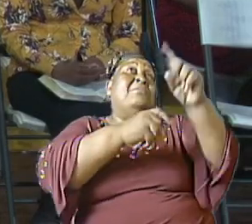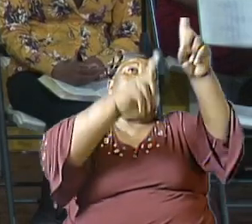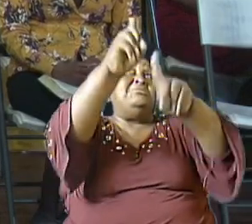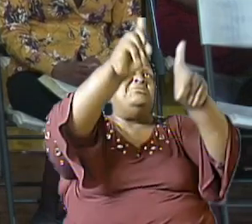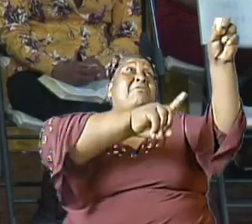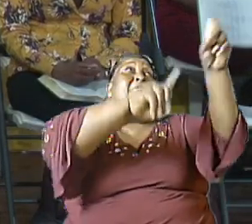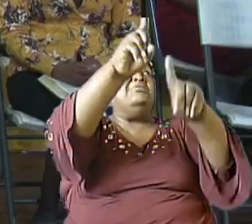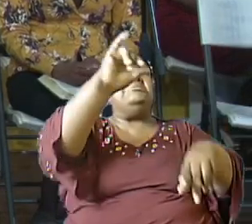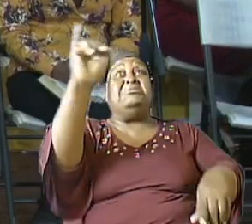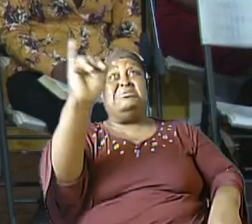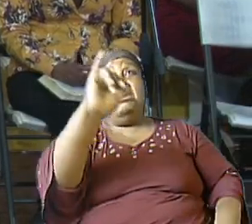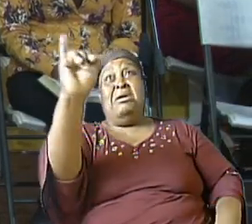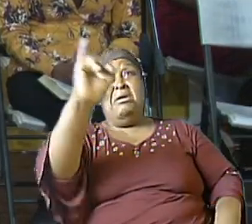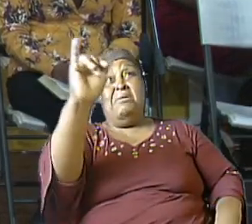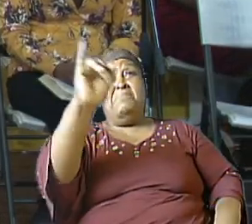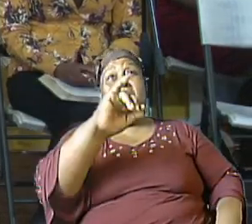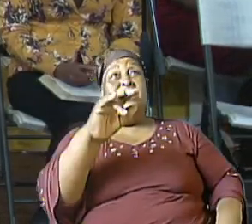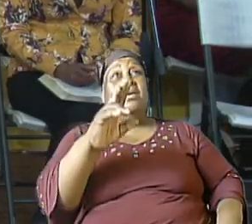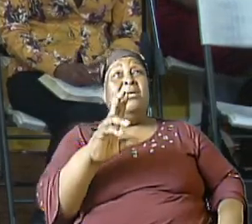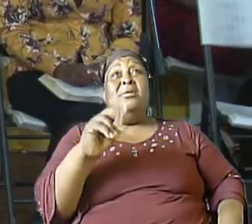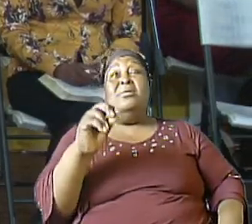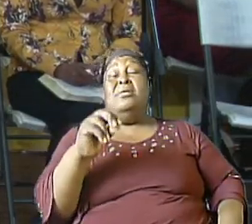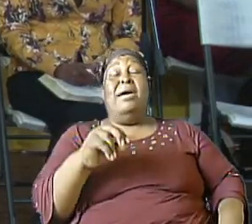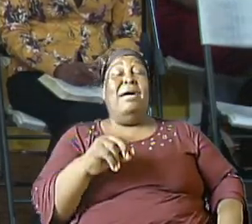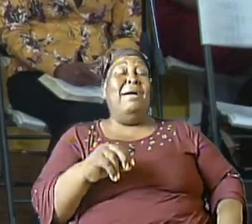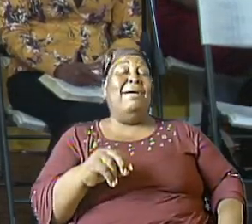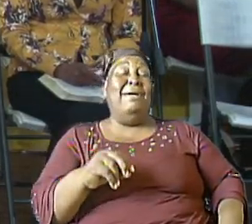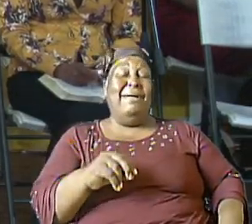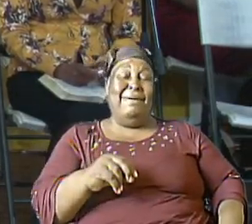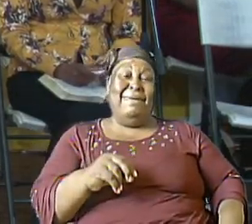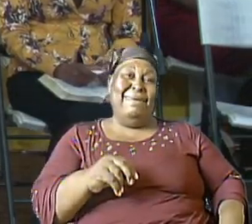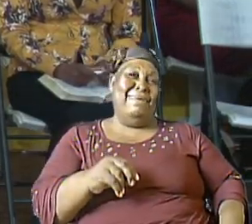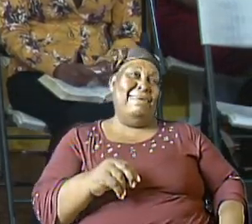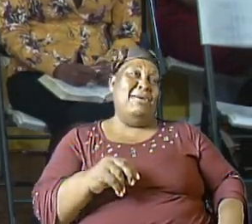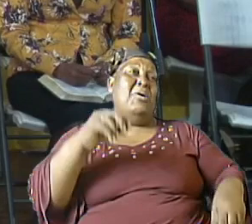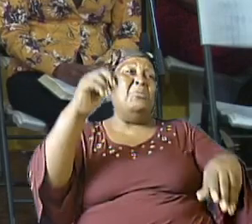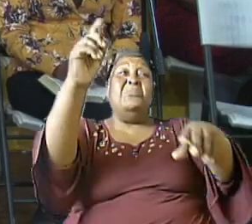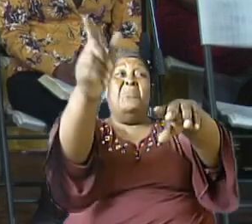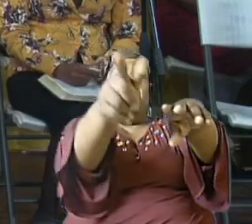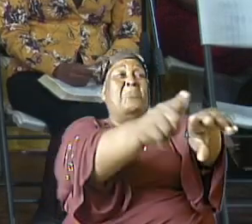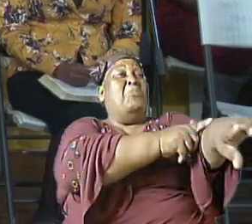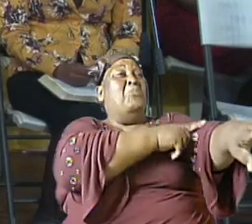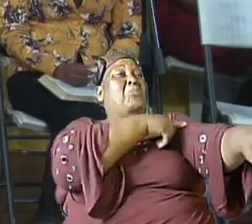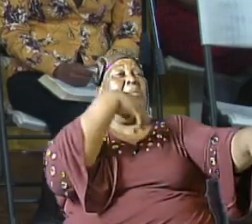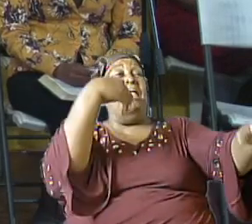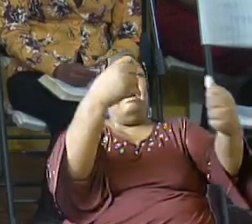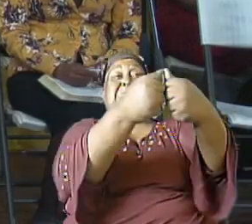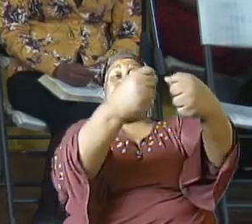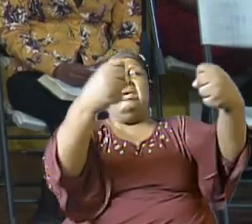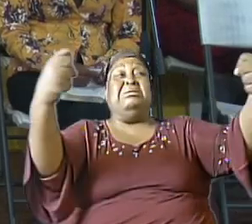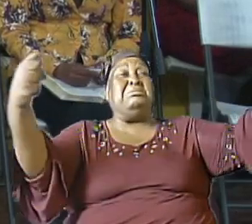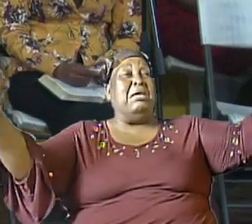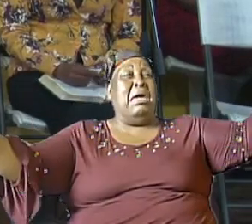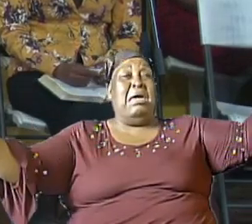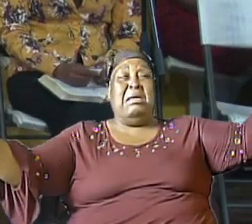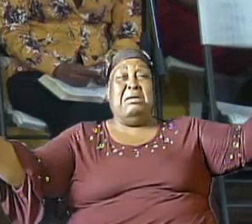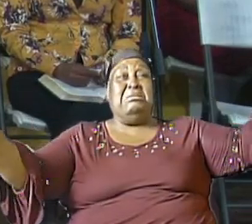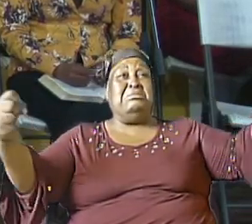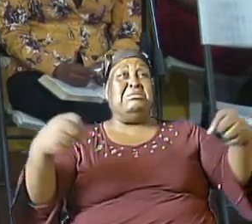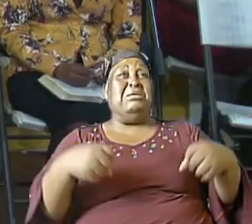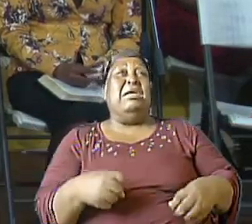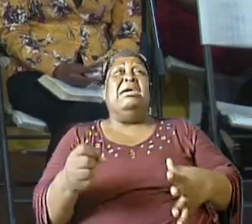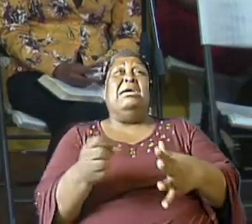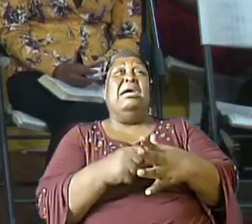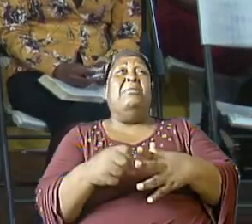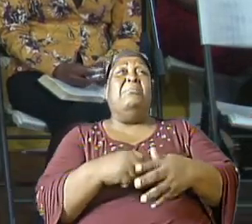stars also. He never spent no whole paragraph and chapters talking about how he made the other stars and suns